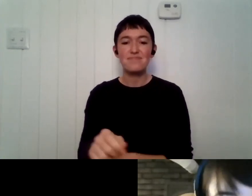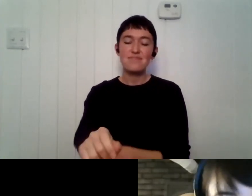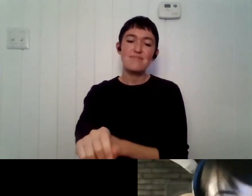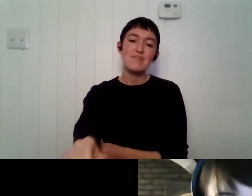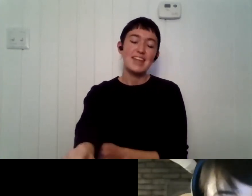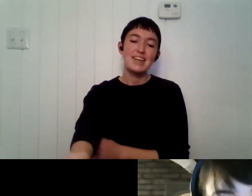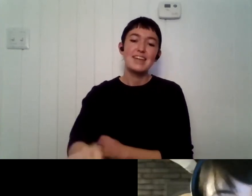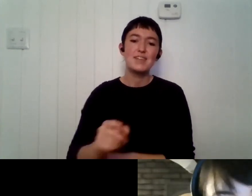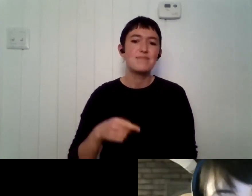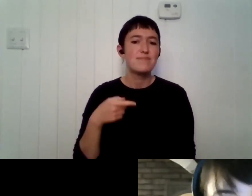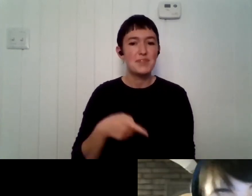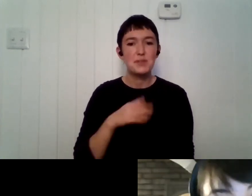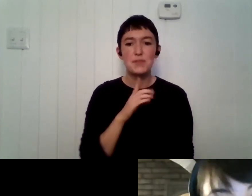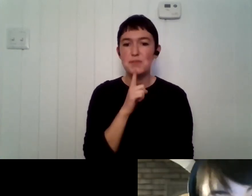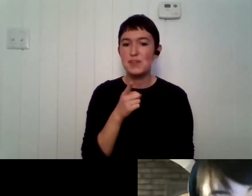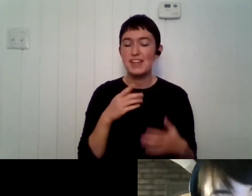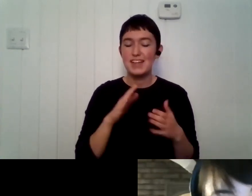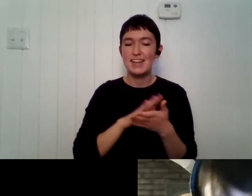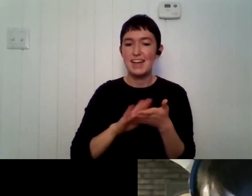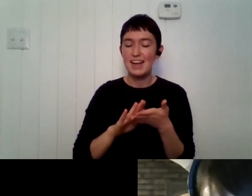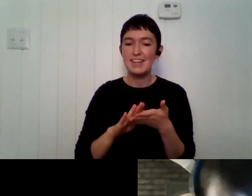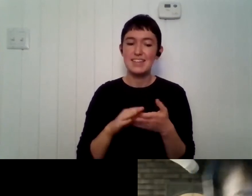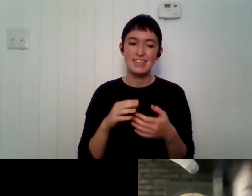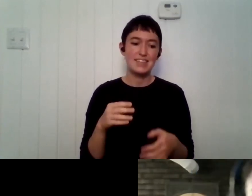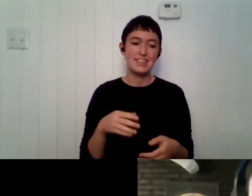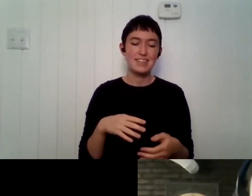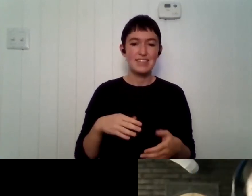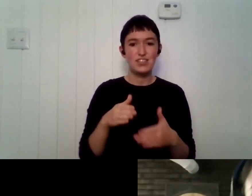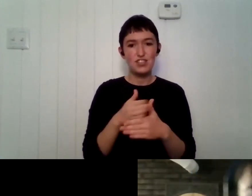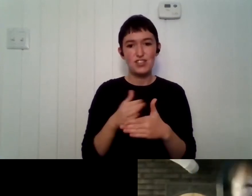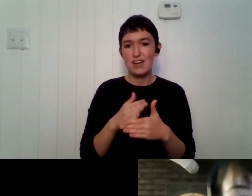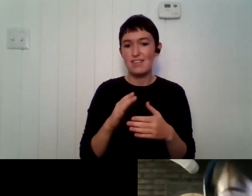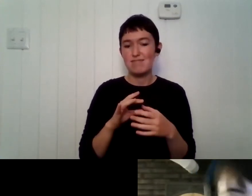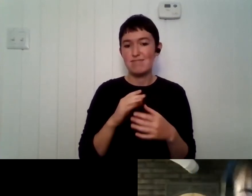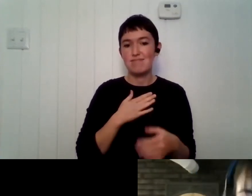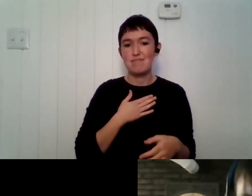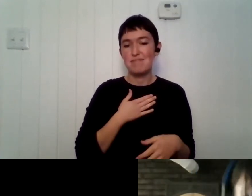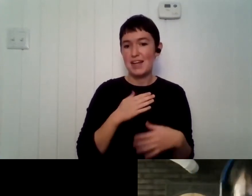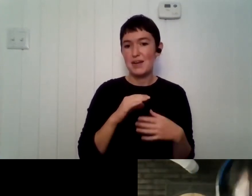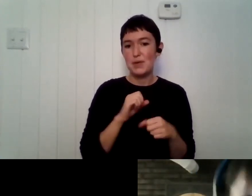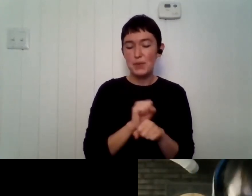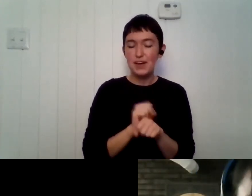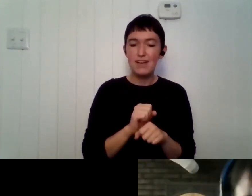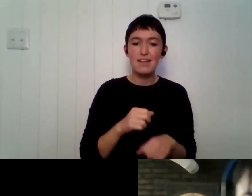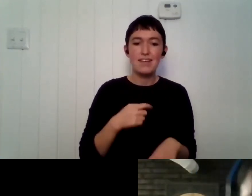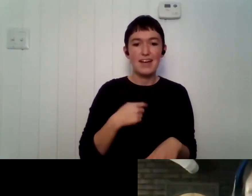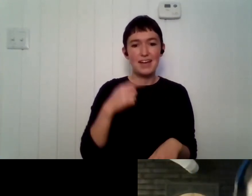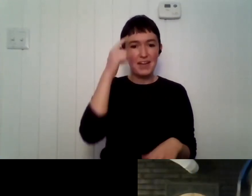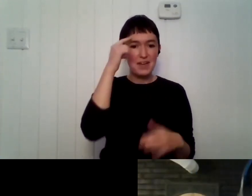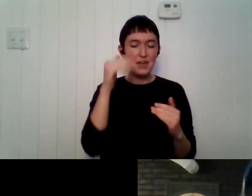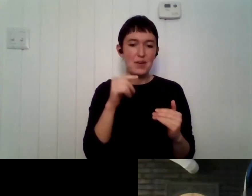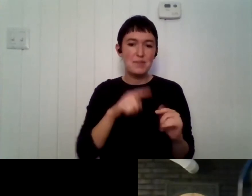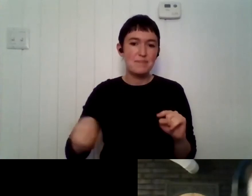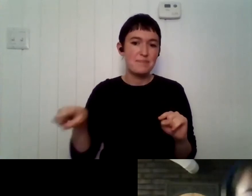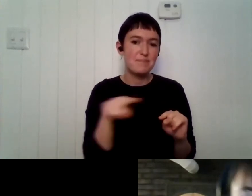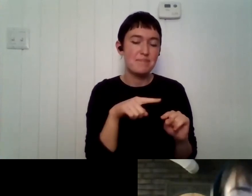really nice to tell you all about my work and the area in which I work in. And I hope you guys are all like leaving a little bit